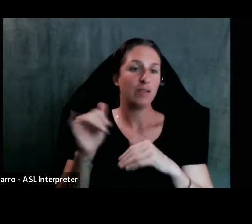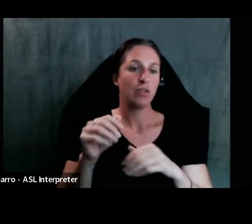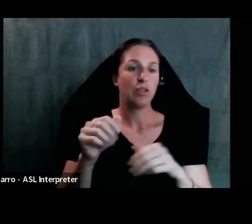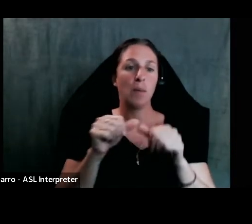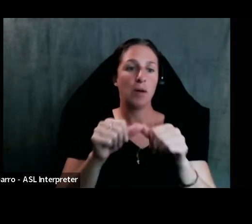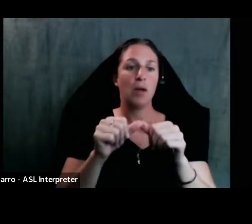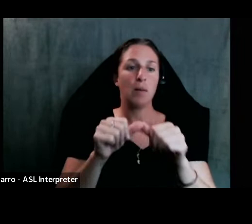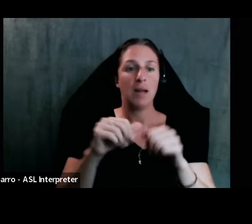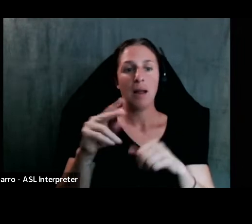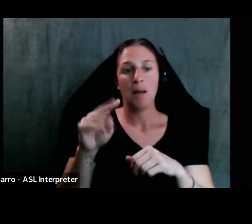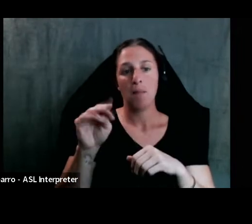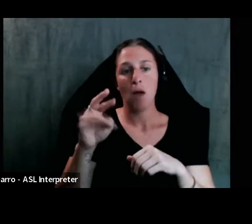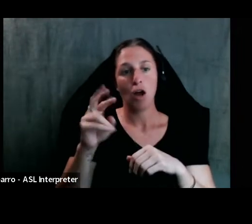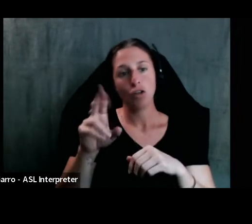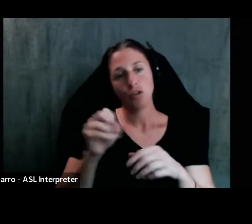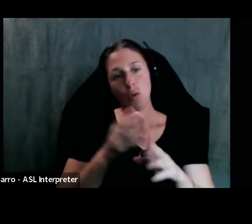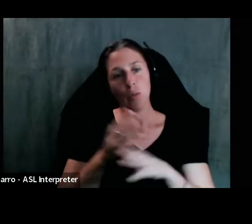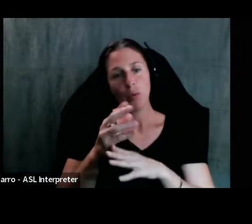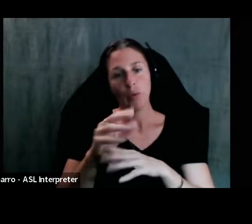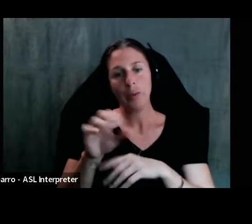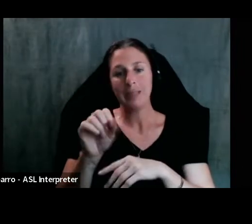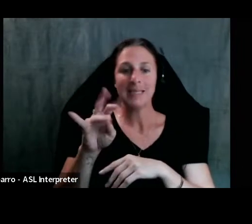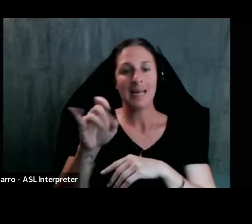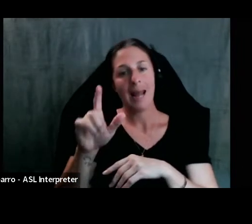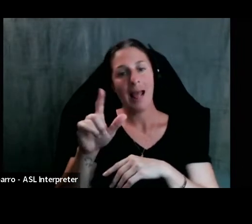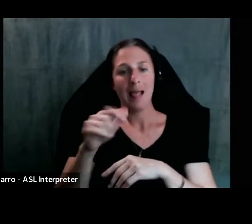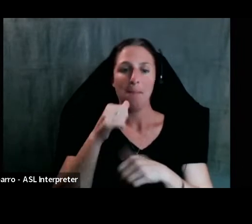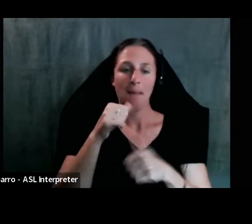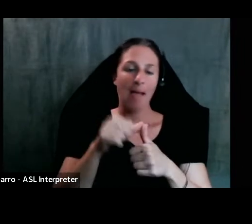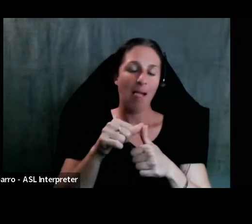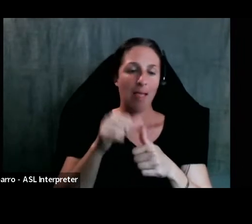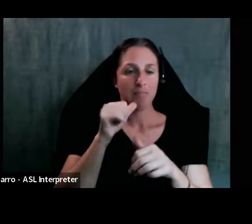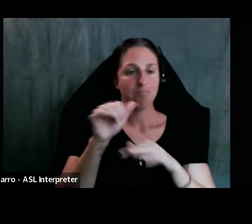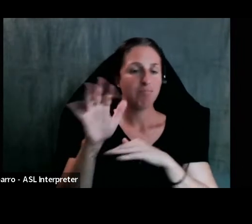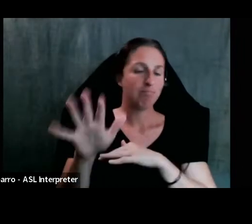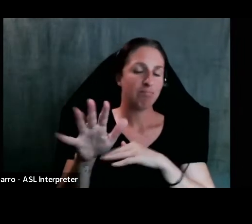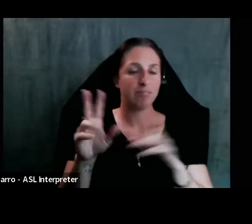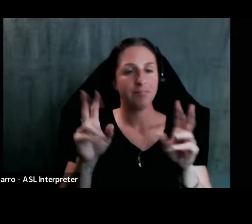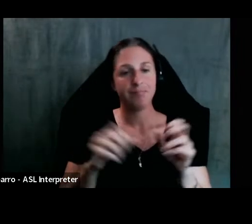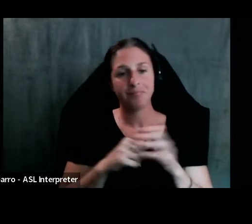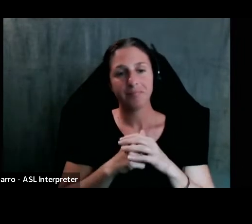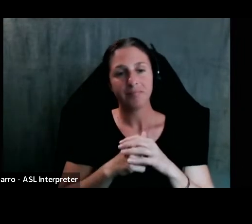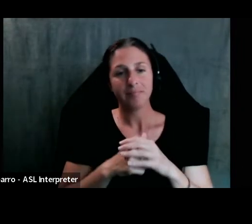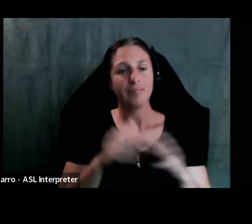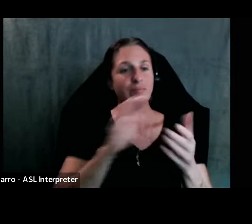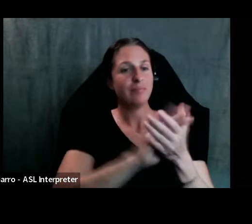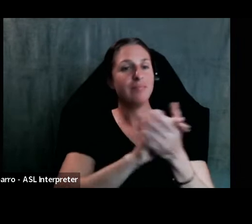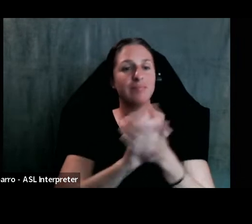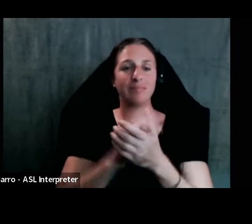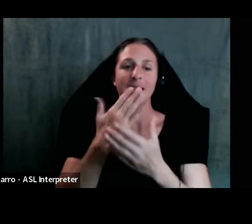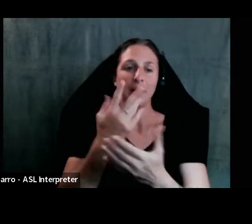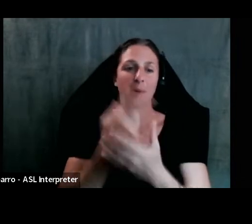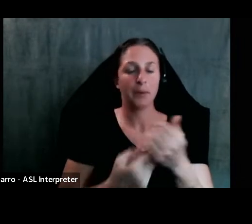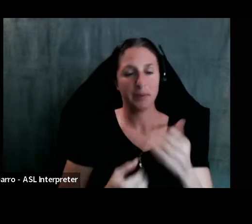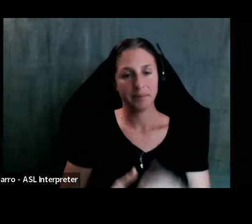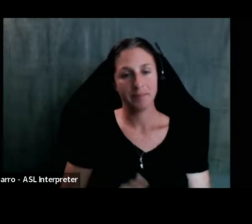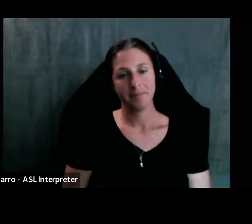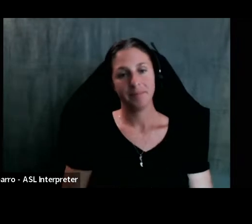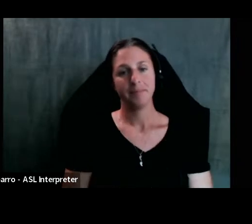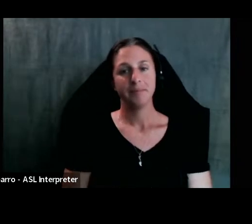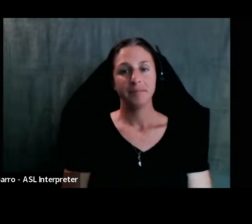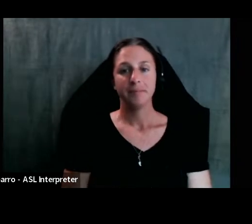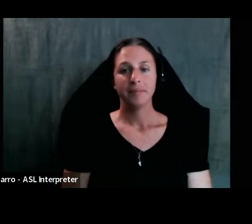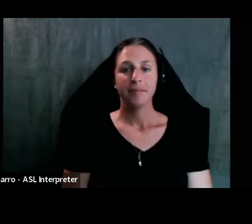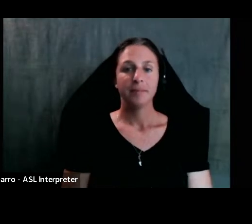through the snail mail. Yeah. Congratulations. Yeah. We Aw. appreciate you. Congratulations. Thank you both.